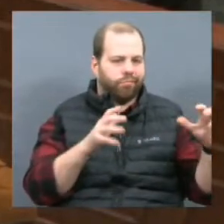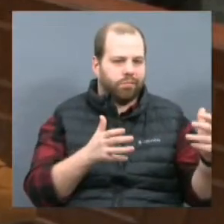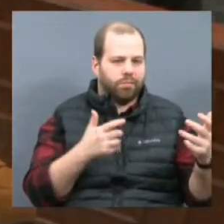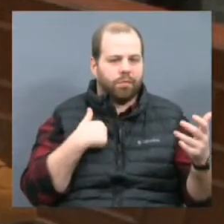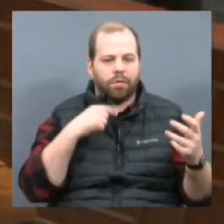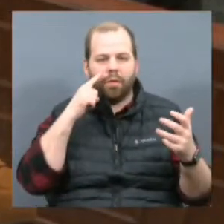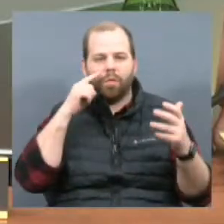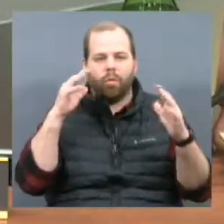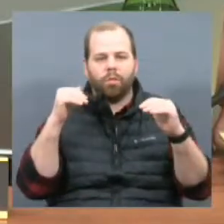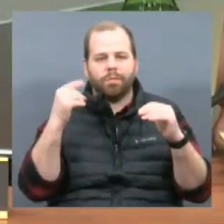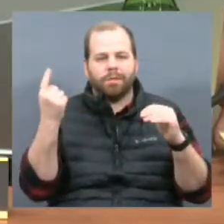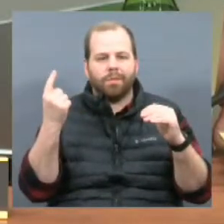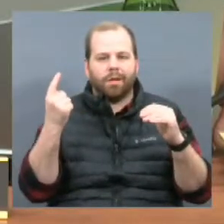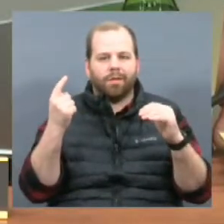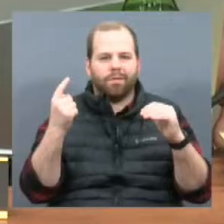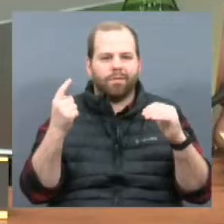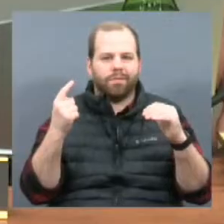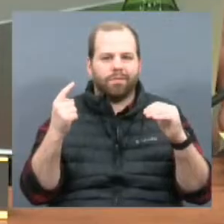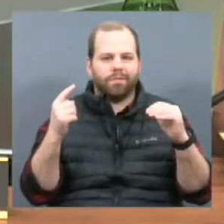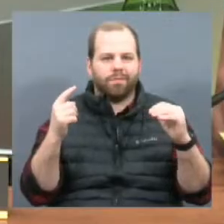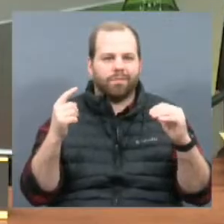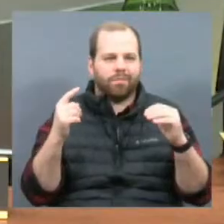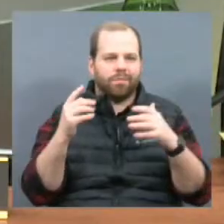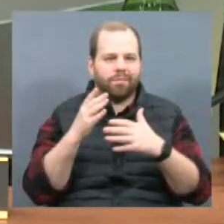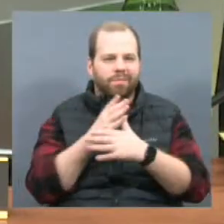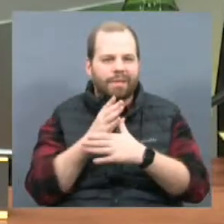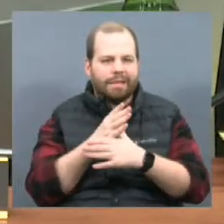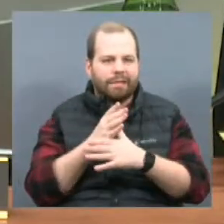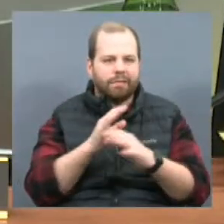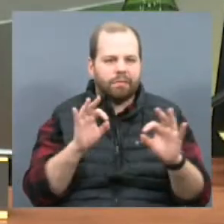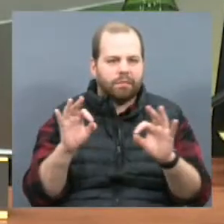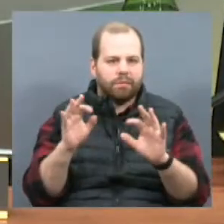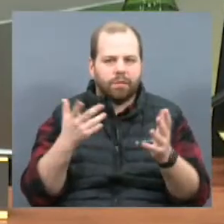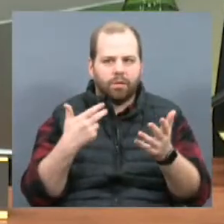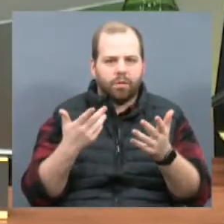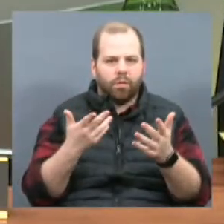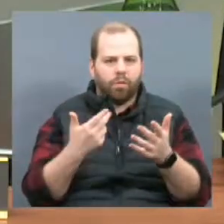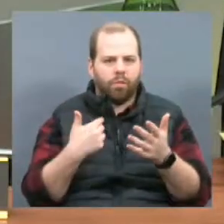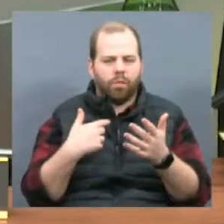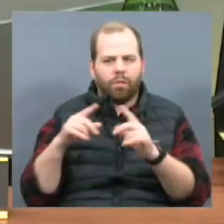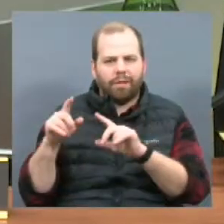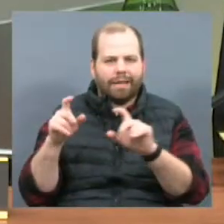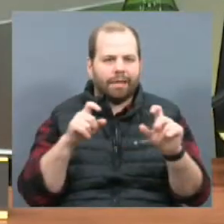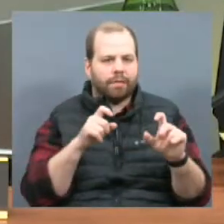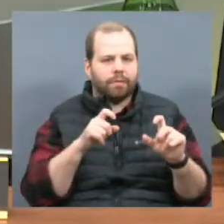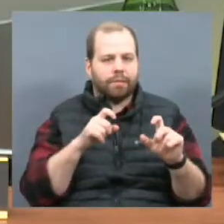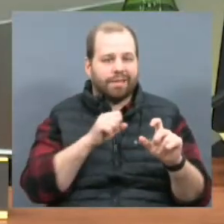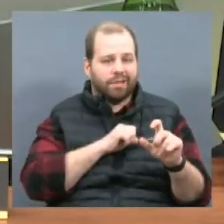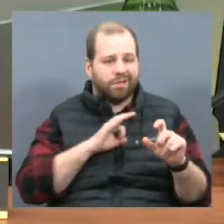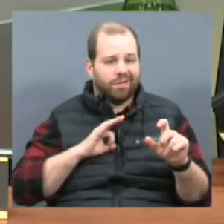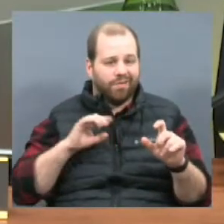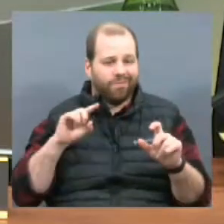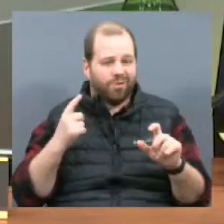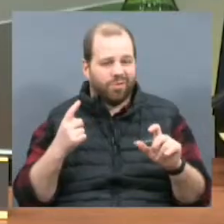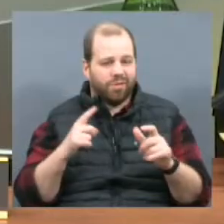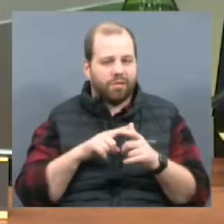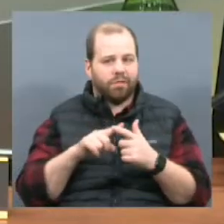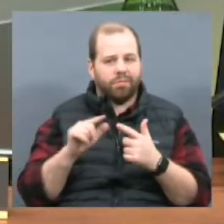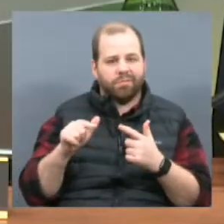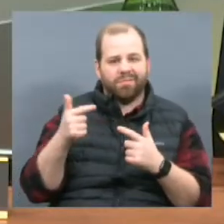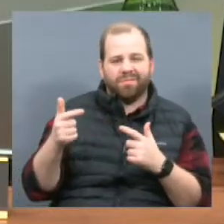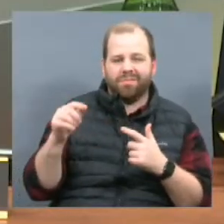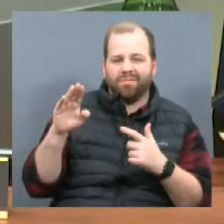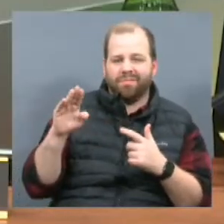looking for a happy medium, but, you know, certain things I wanted to ask staff before Commissioner Baxter asks his questions or comments is, was